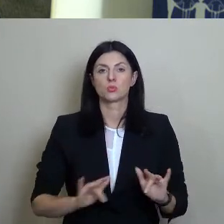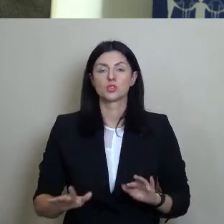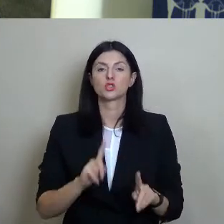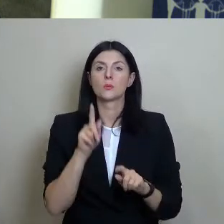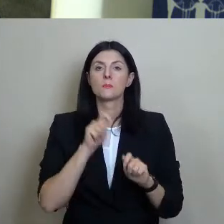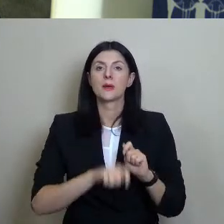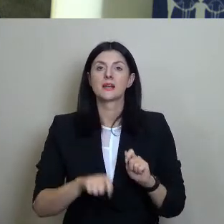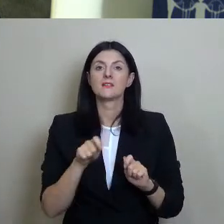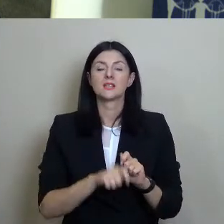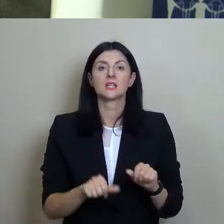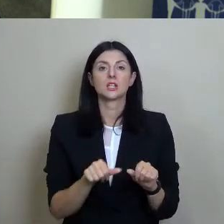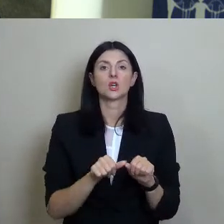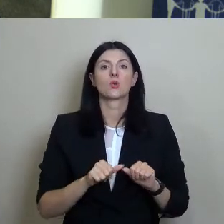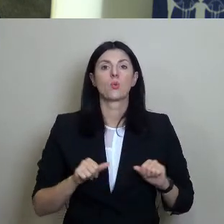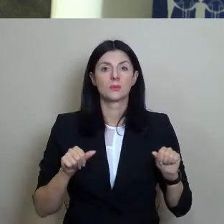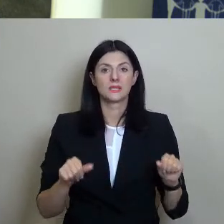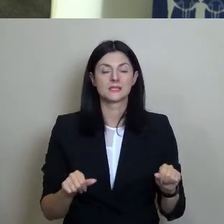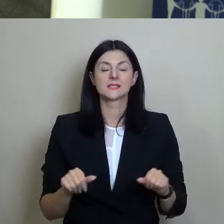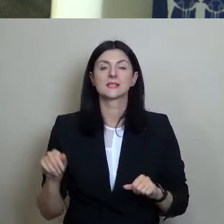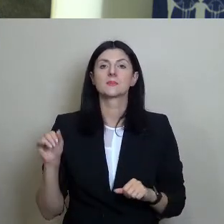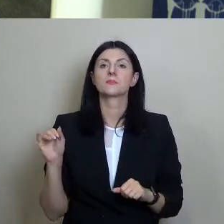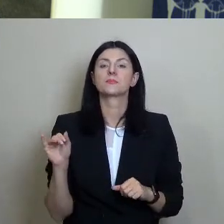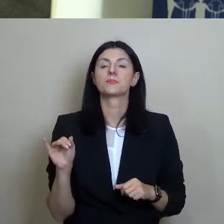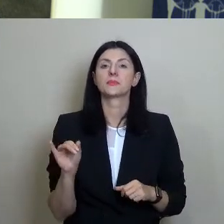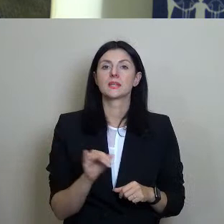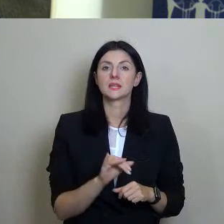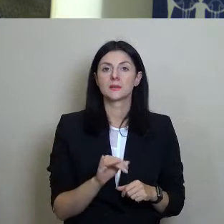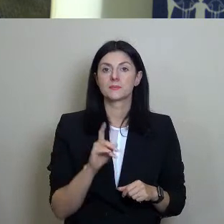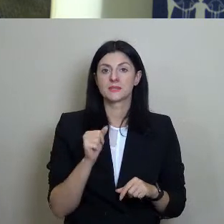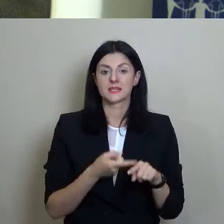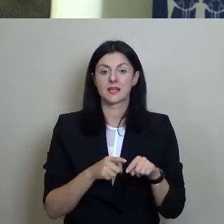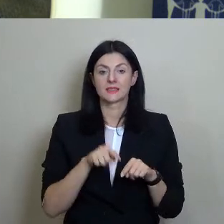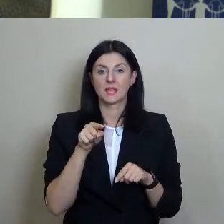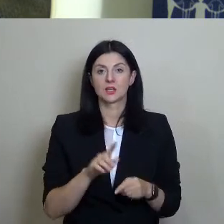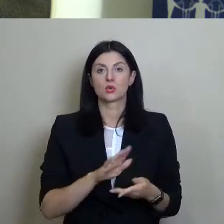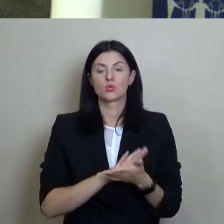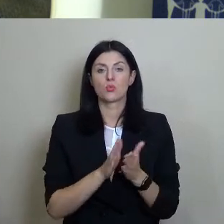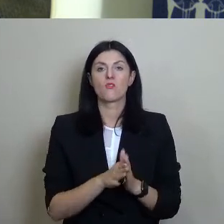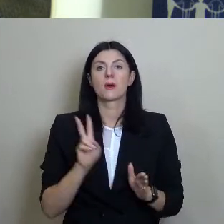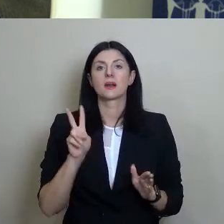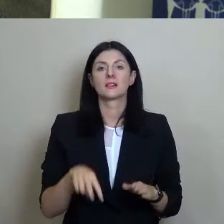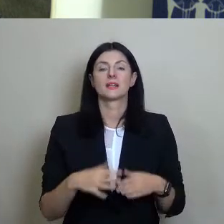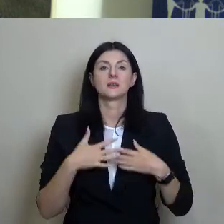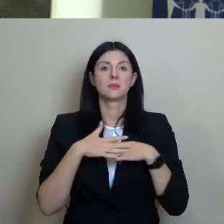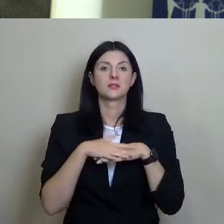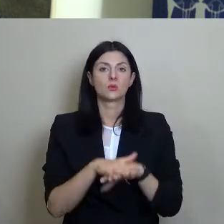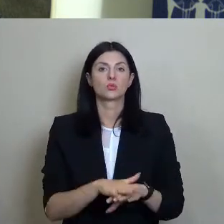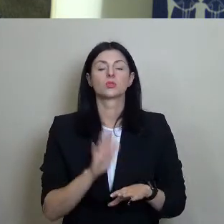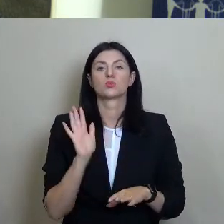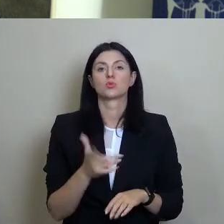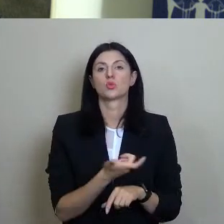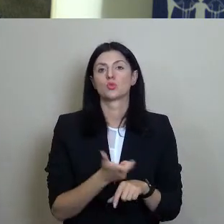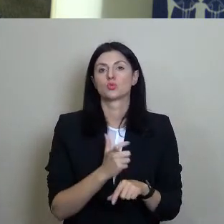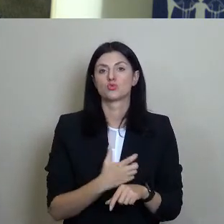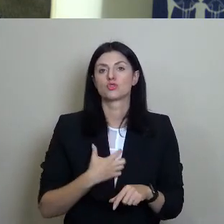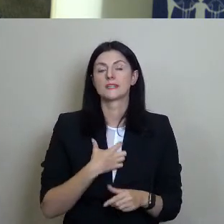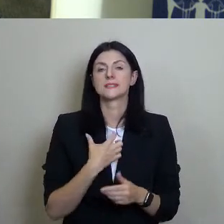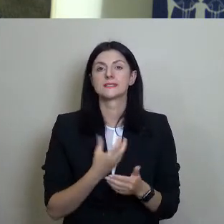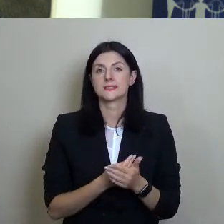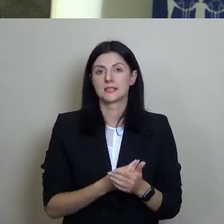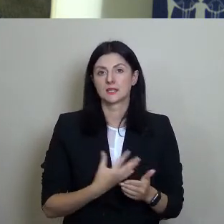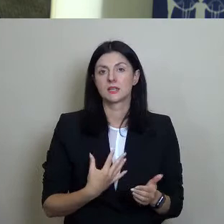use them to check the work of the commissions. And under these conditions, parallel calculation